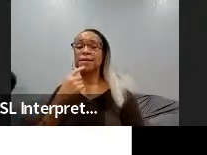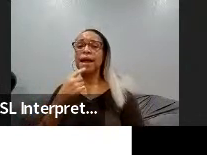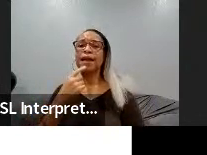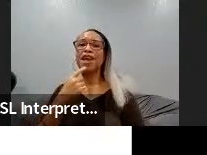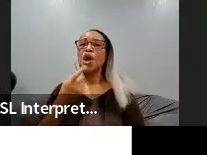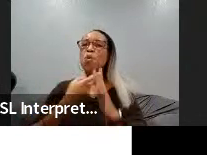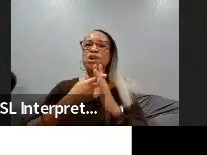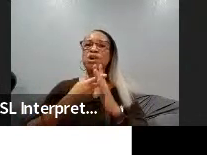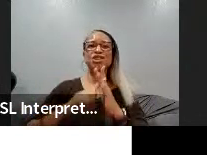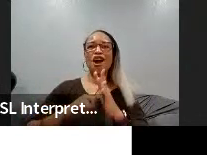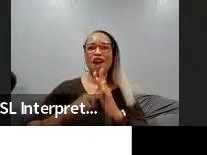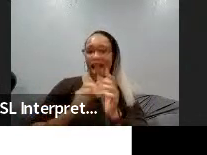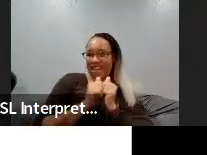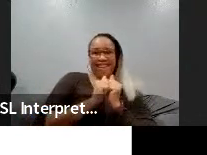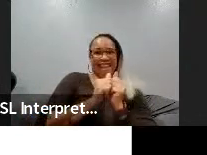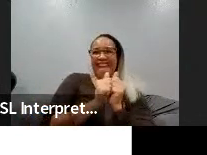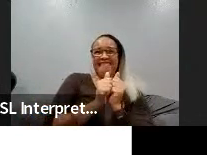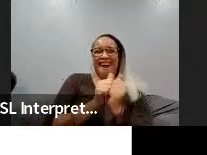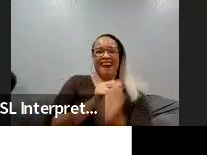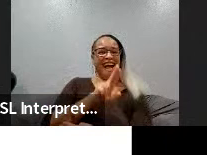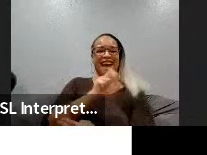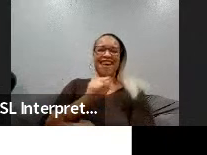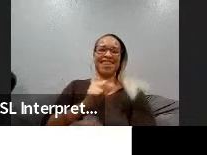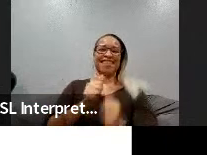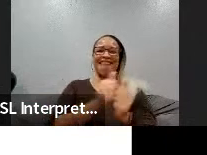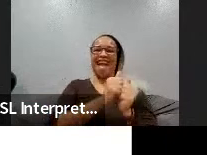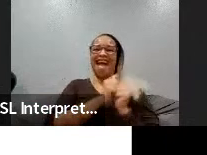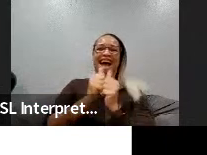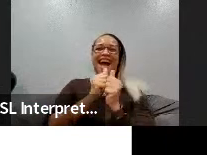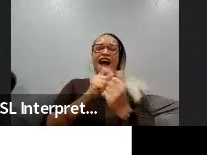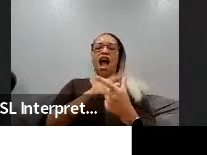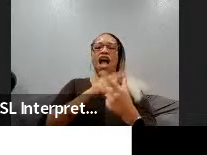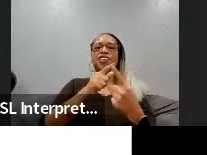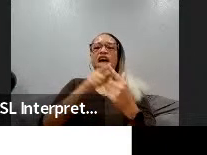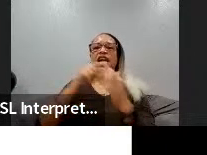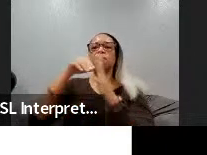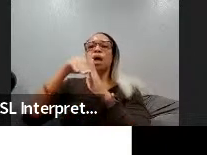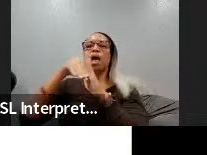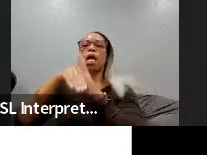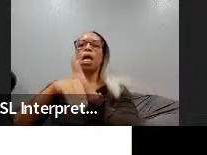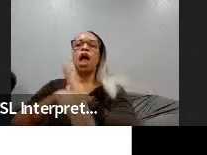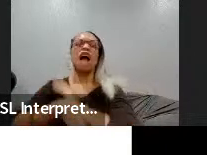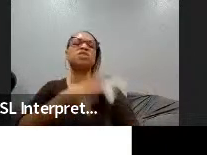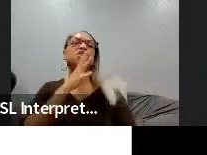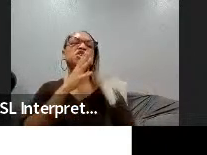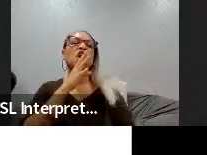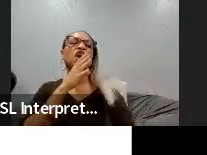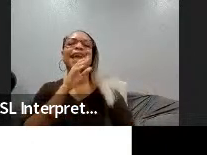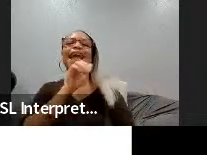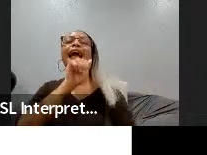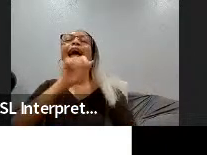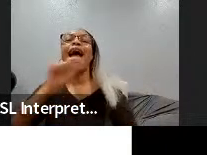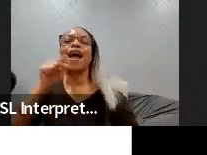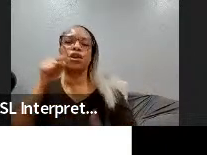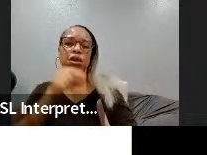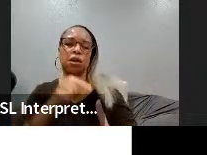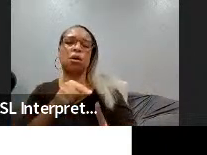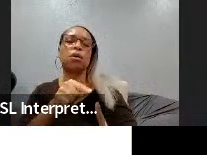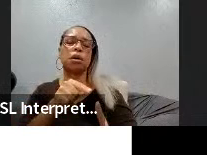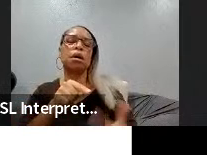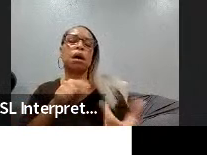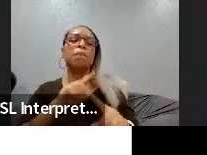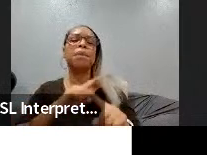path together of the us, and then it starts to feel like more we're being talked at. And I'm saying this from the experience of the community